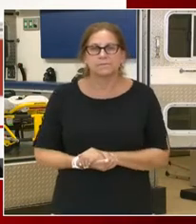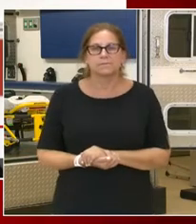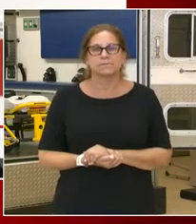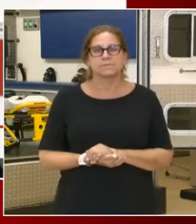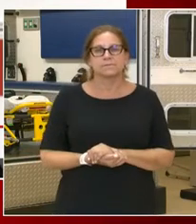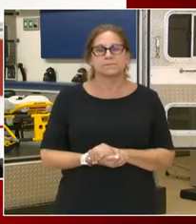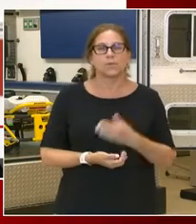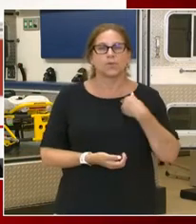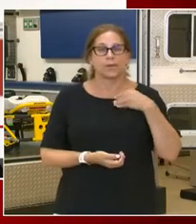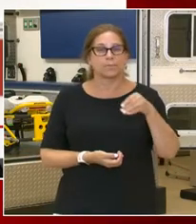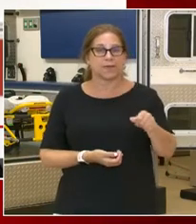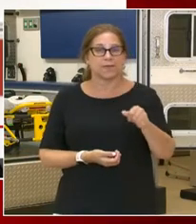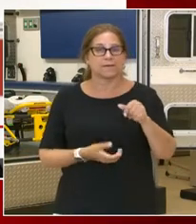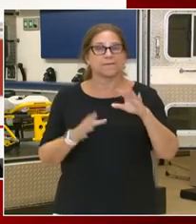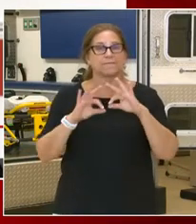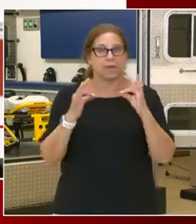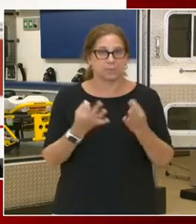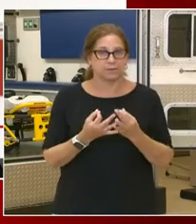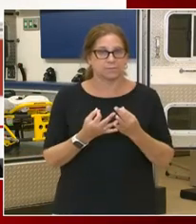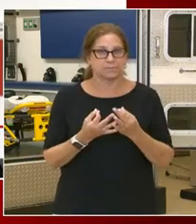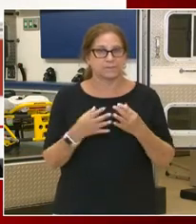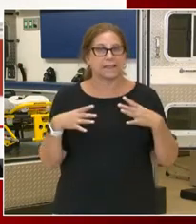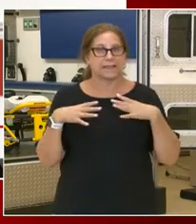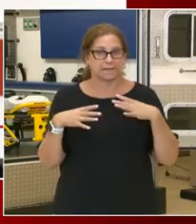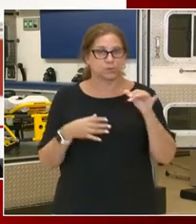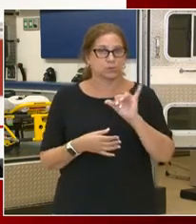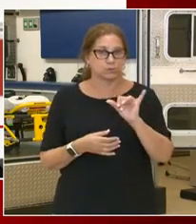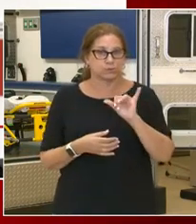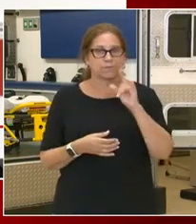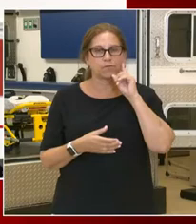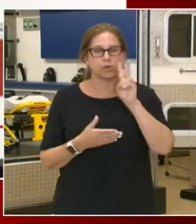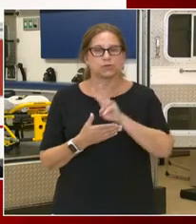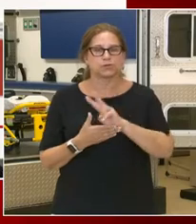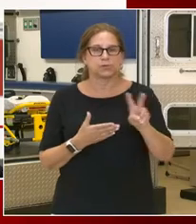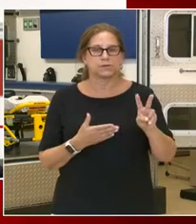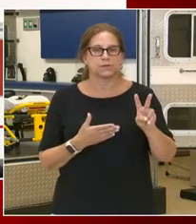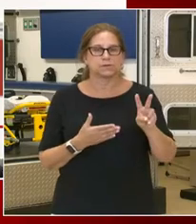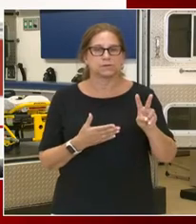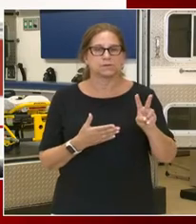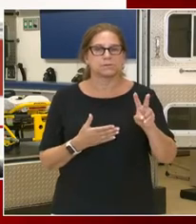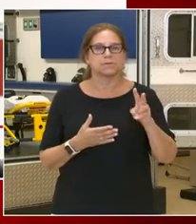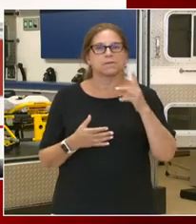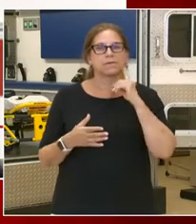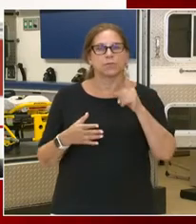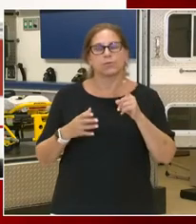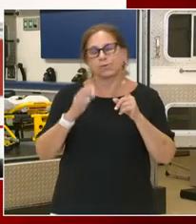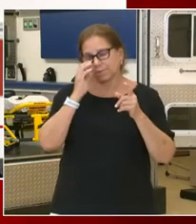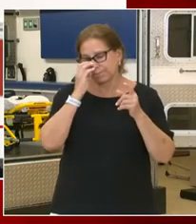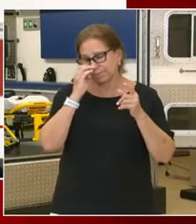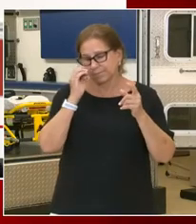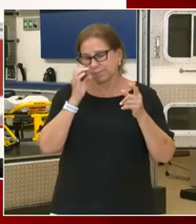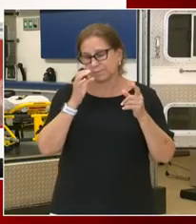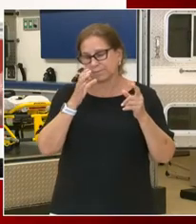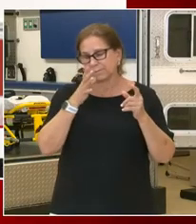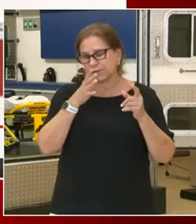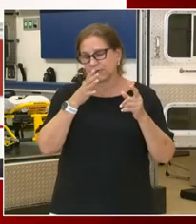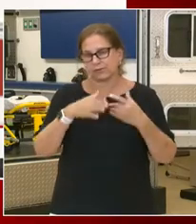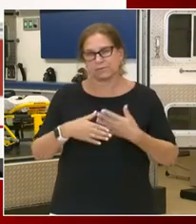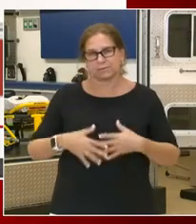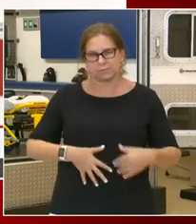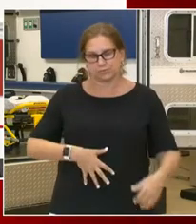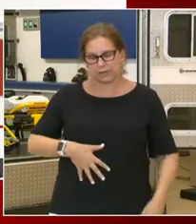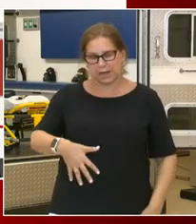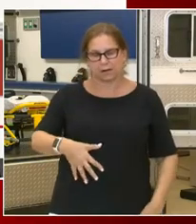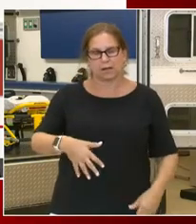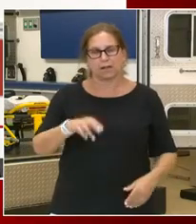2-week prenatal leave. So women don't have to walk out of their office into labor and delivery because they're counting the number of